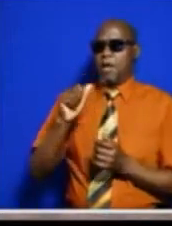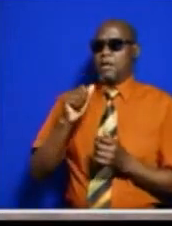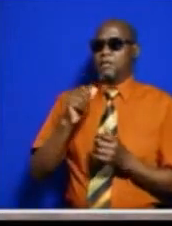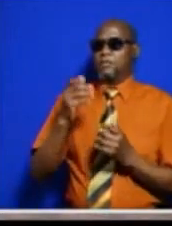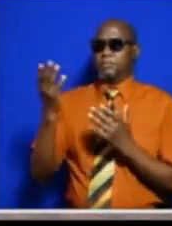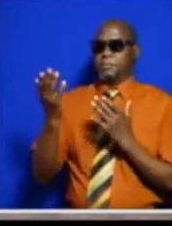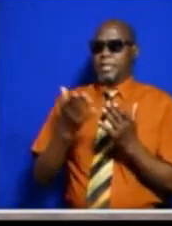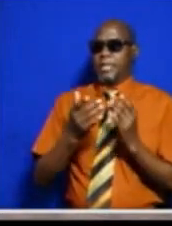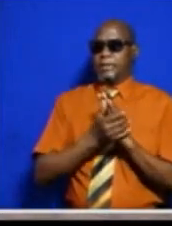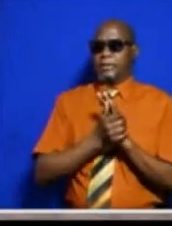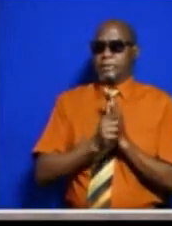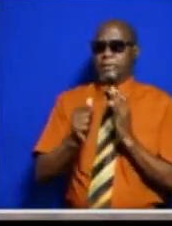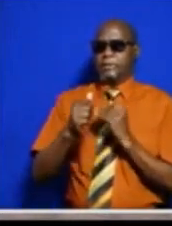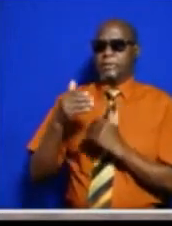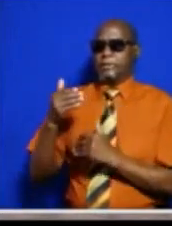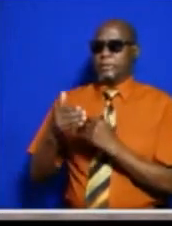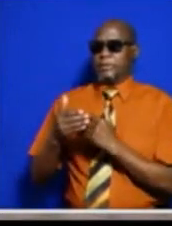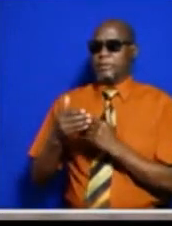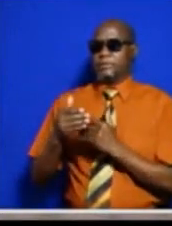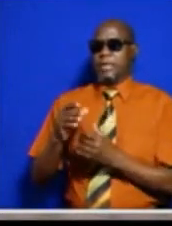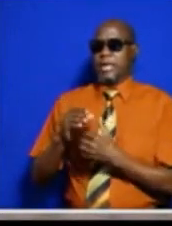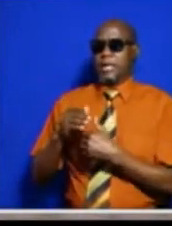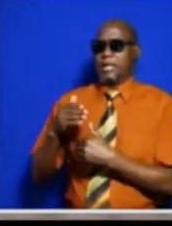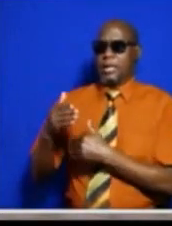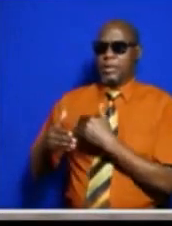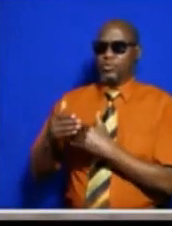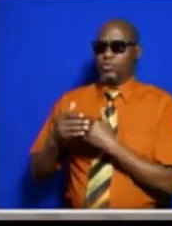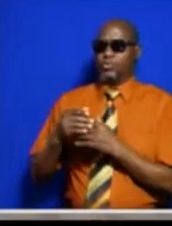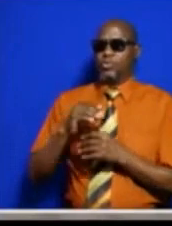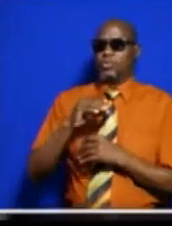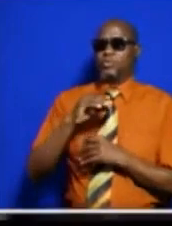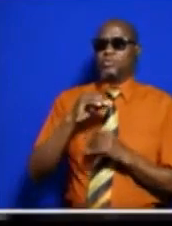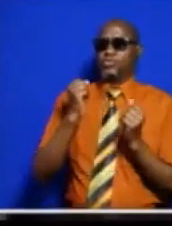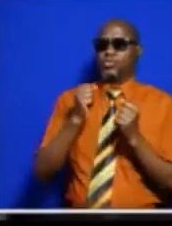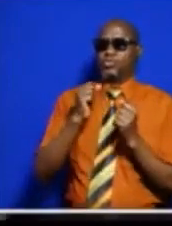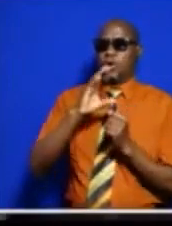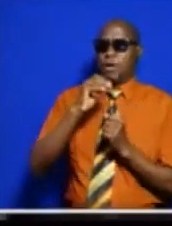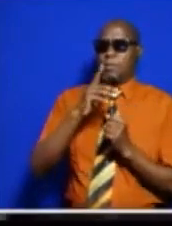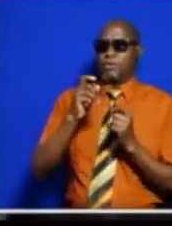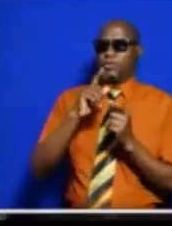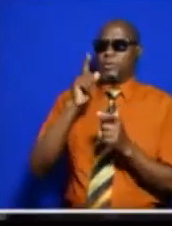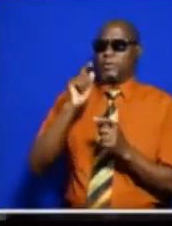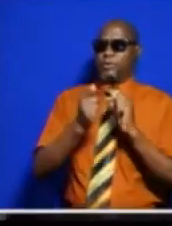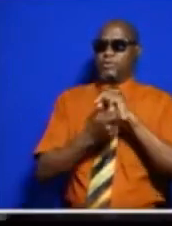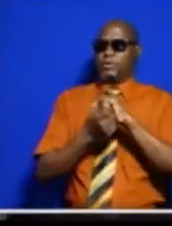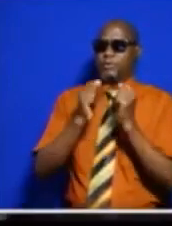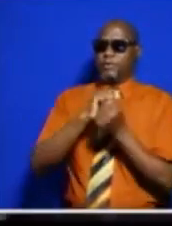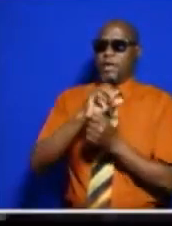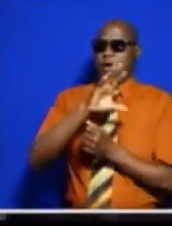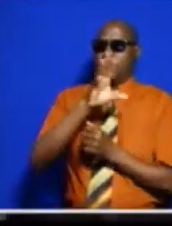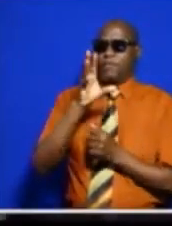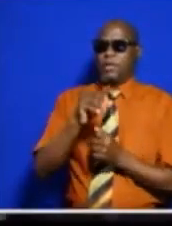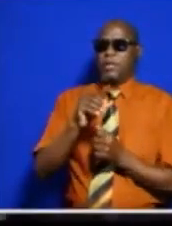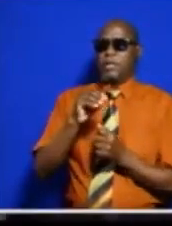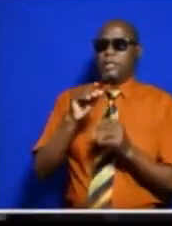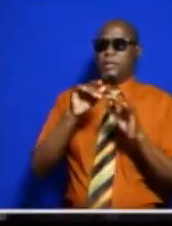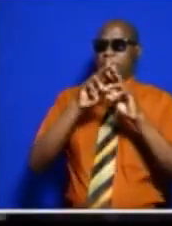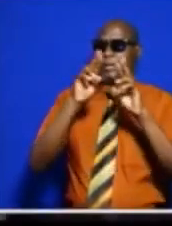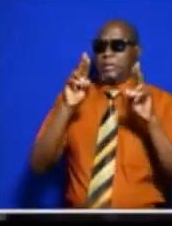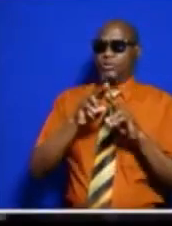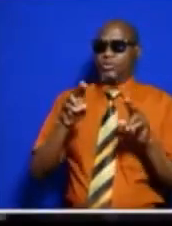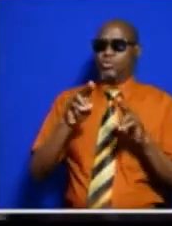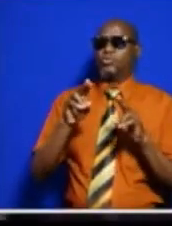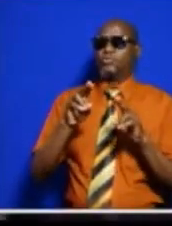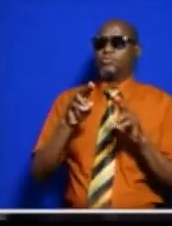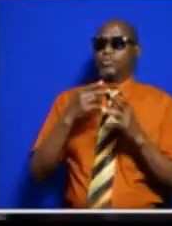set, the relational and social capital and passion needed for transforming the Africa International University